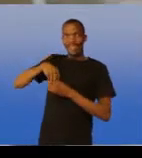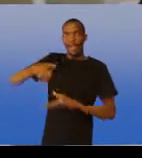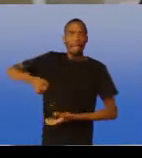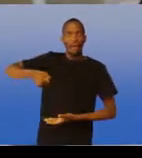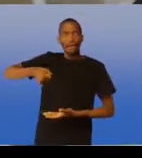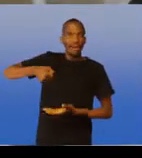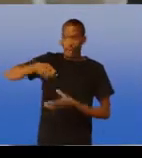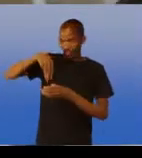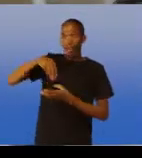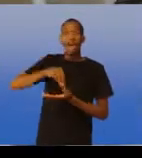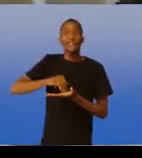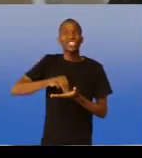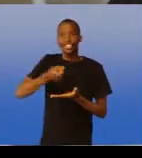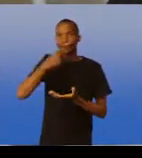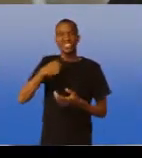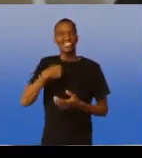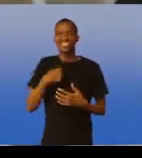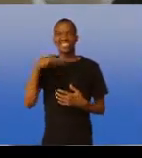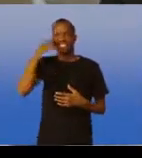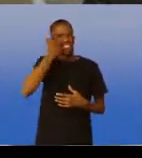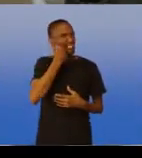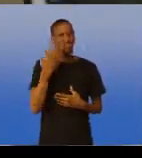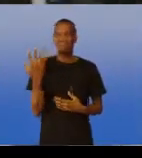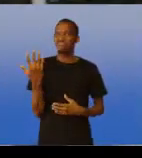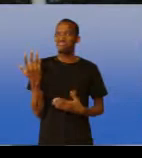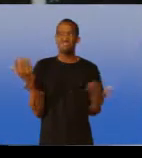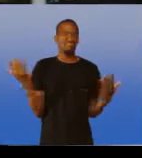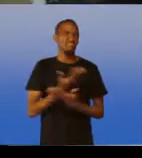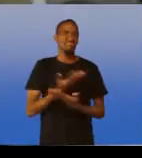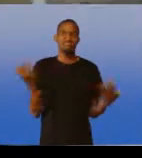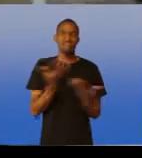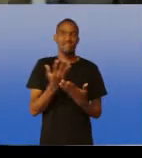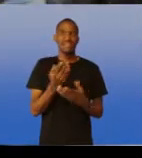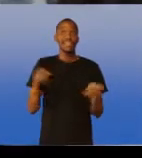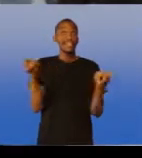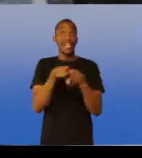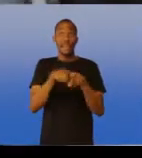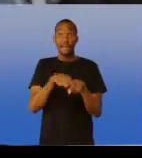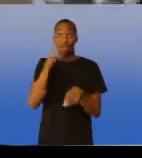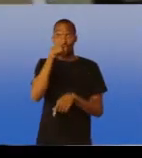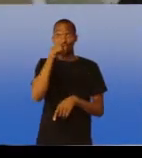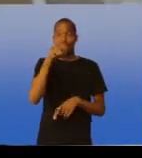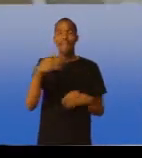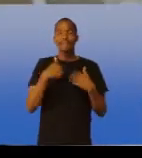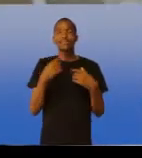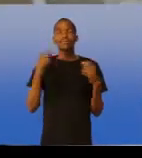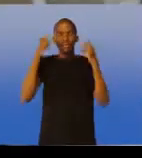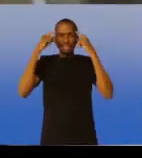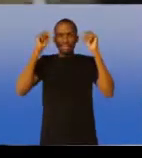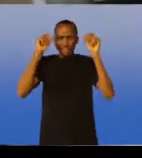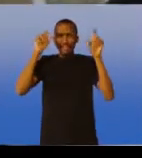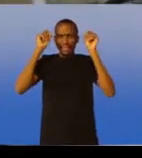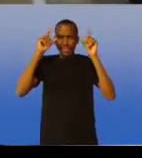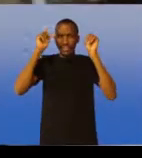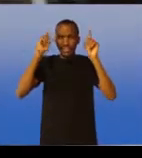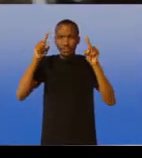it. I'm not embarrassed. It's just like when you got a headache, then you have